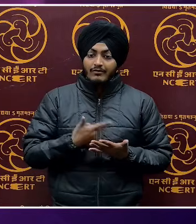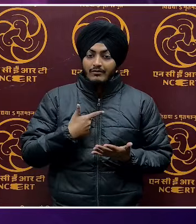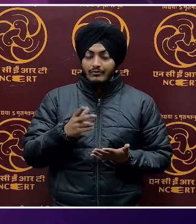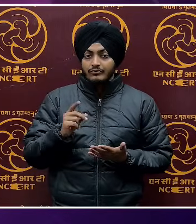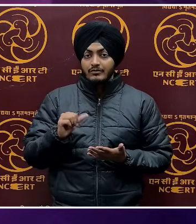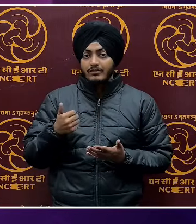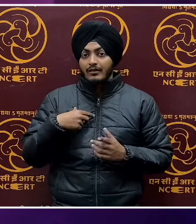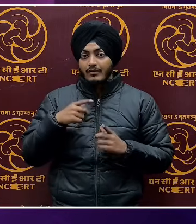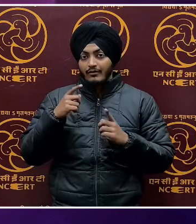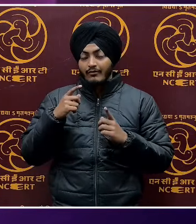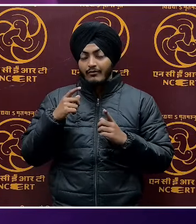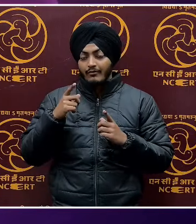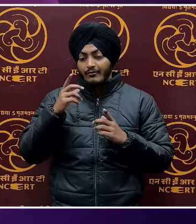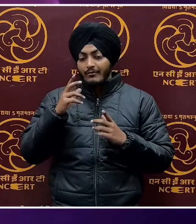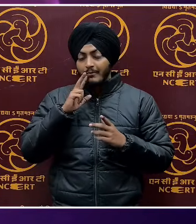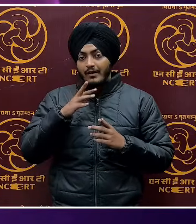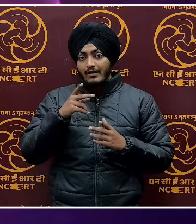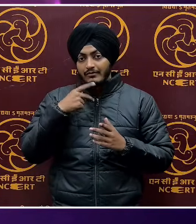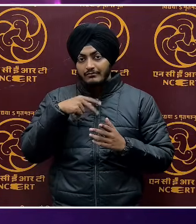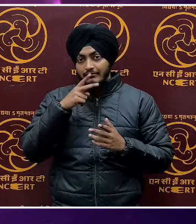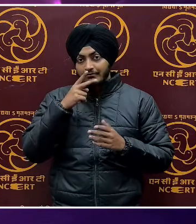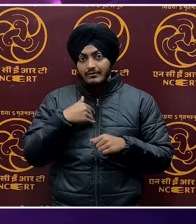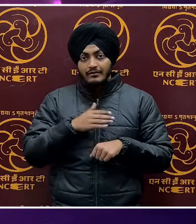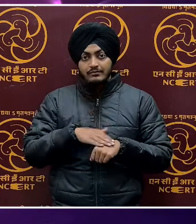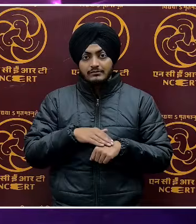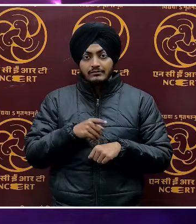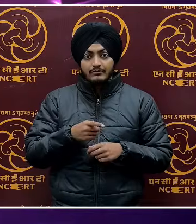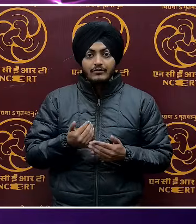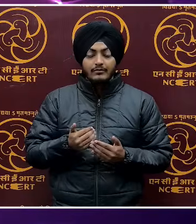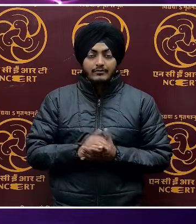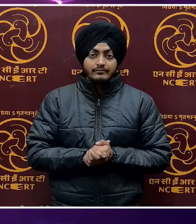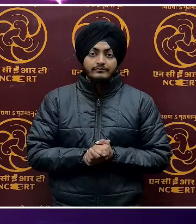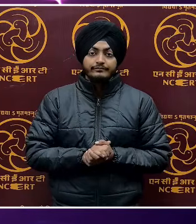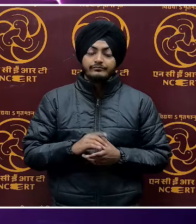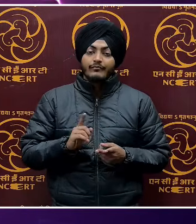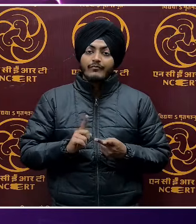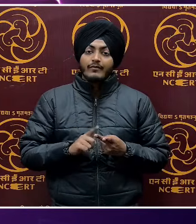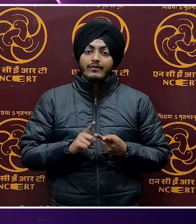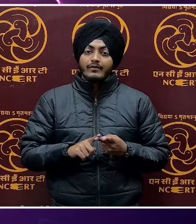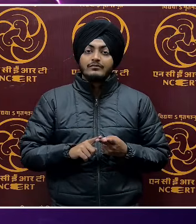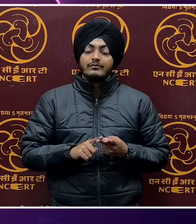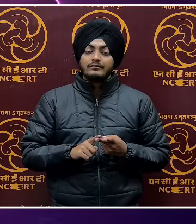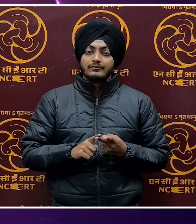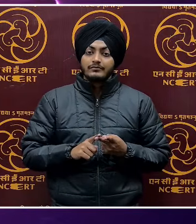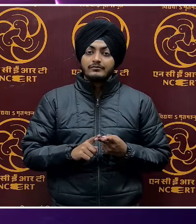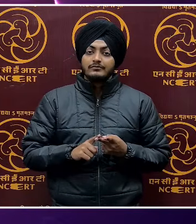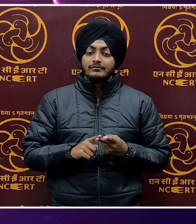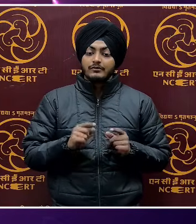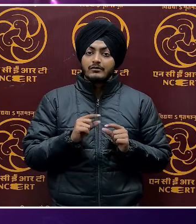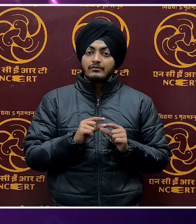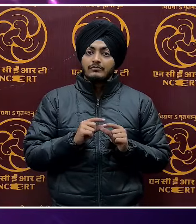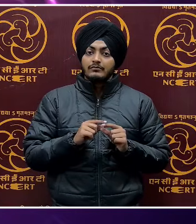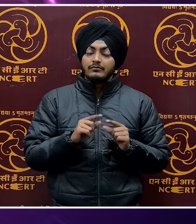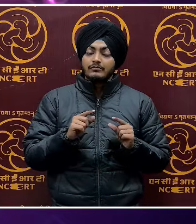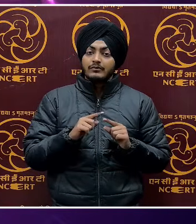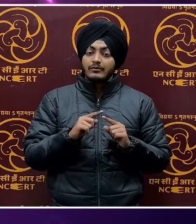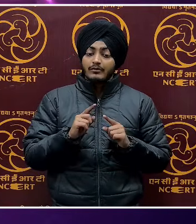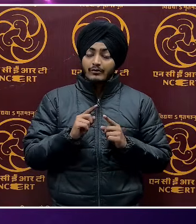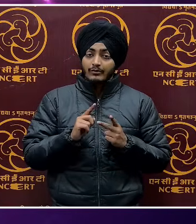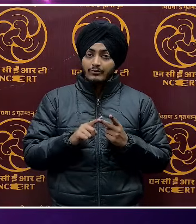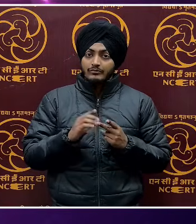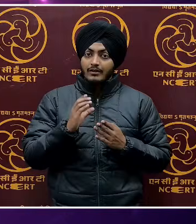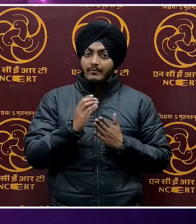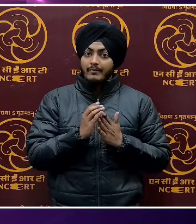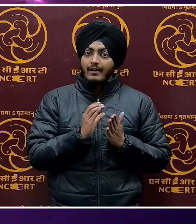also. We can touch and feel it as well. Yes, absolutely. So we can see it. But in the second stanza, the poet is talking about things that we can't